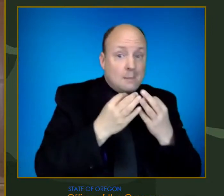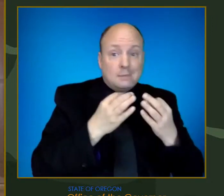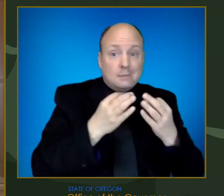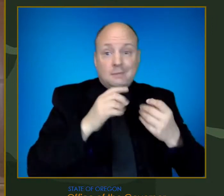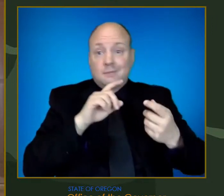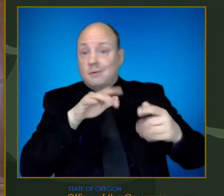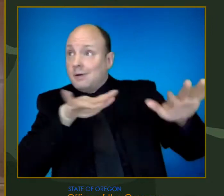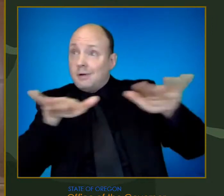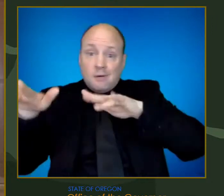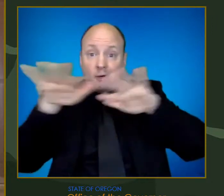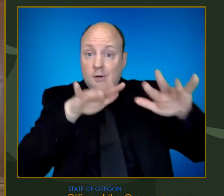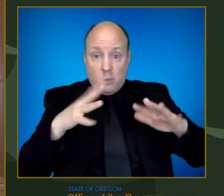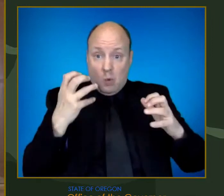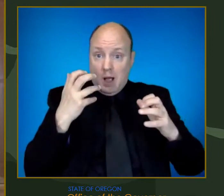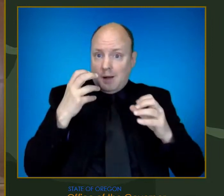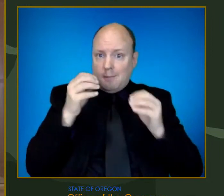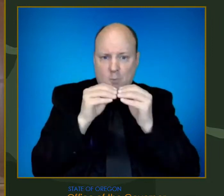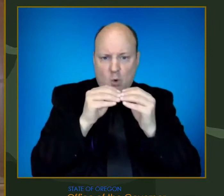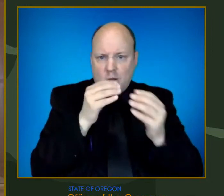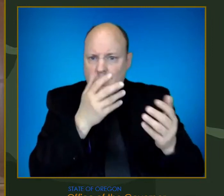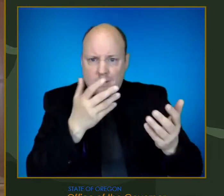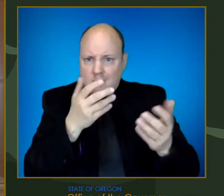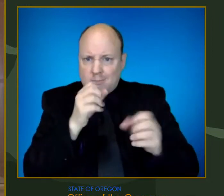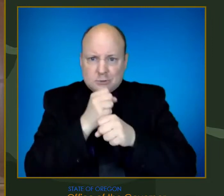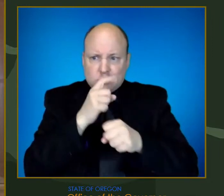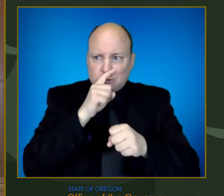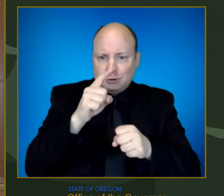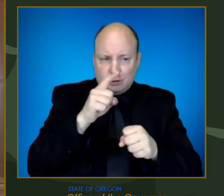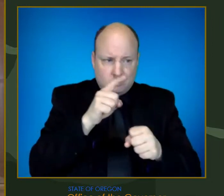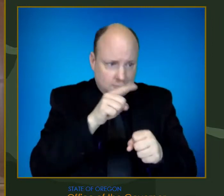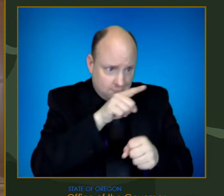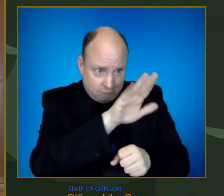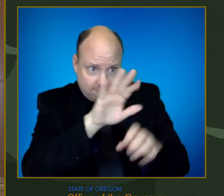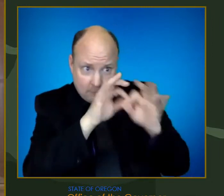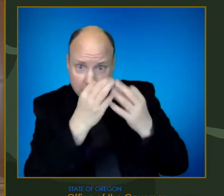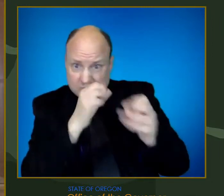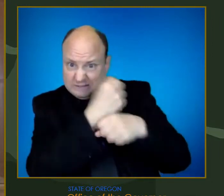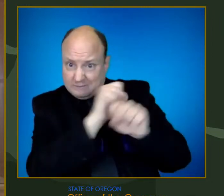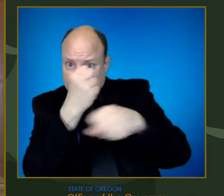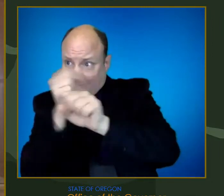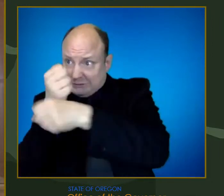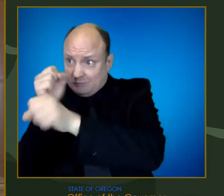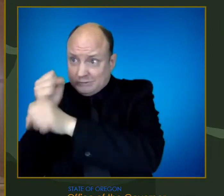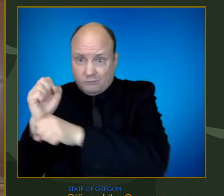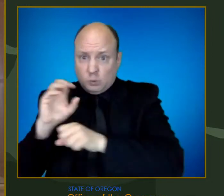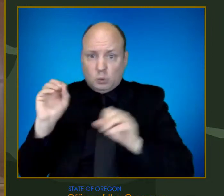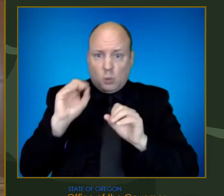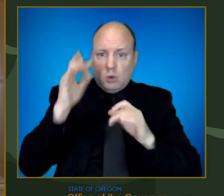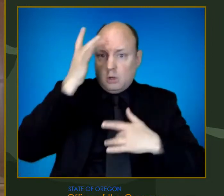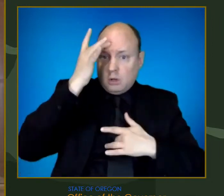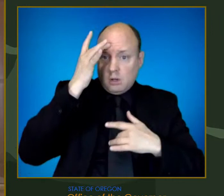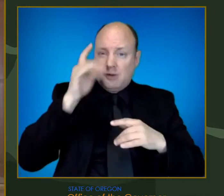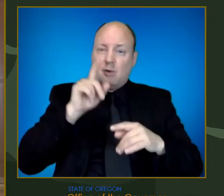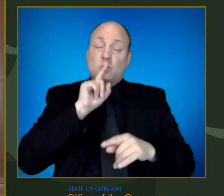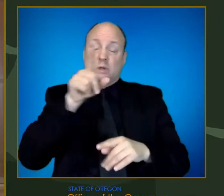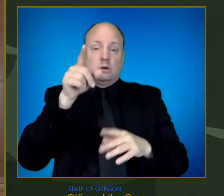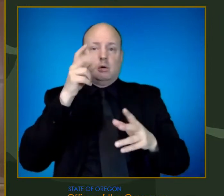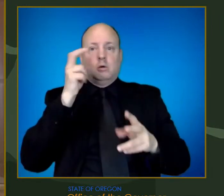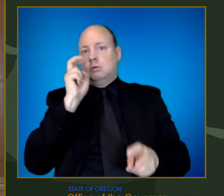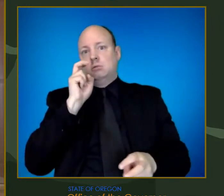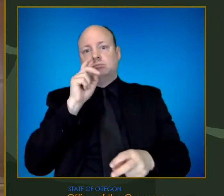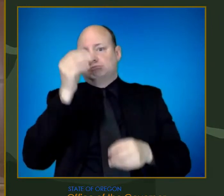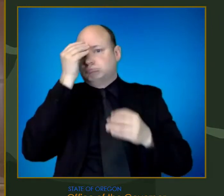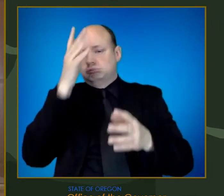their families are safe. And that's why we're working so hard to make sure that we get vaccinations in arms